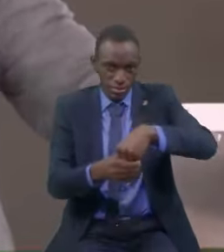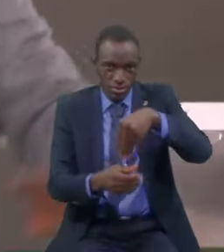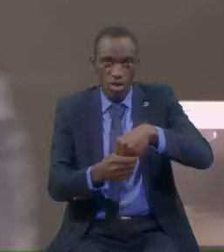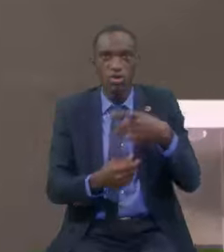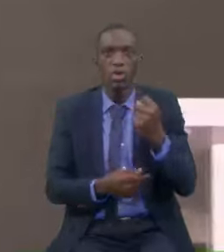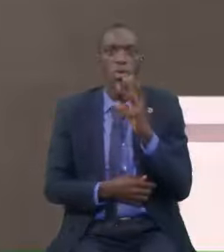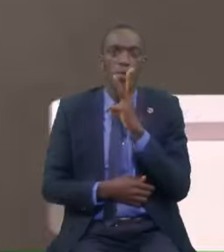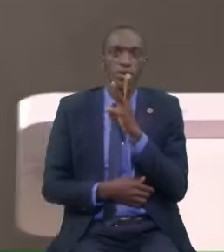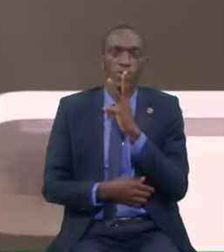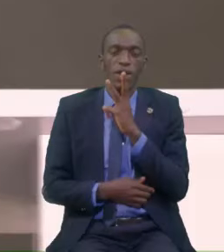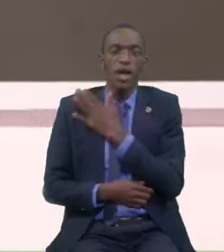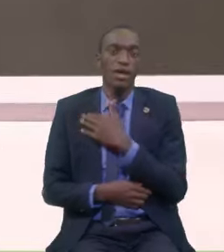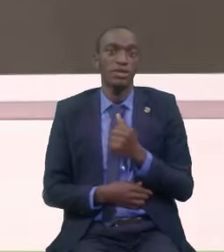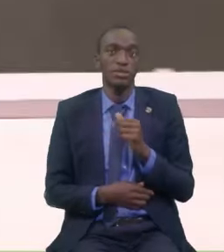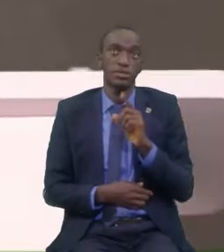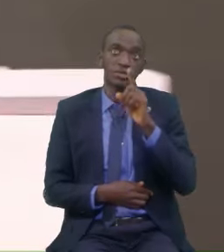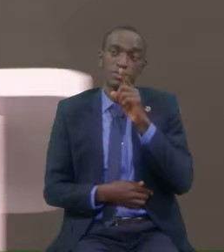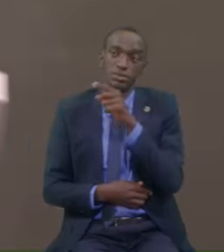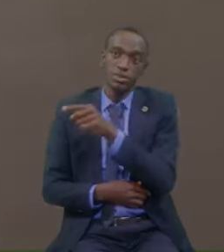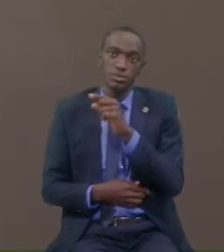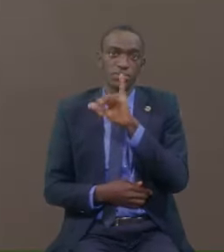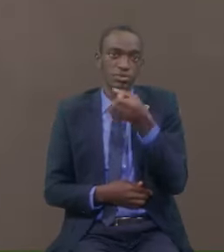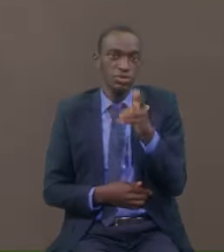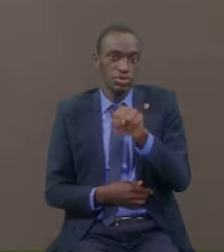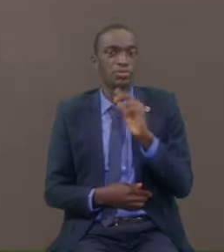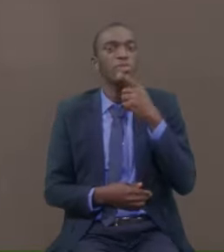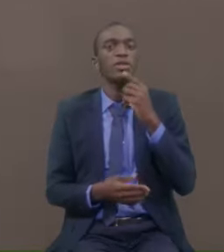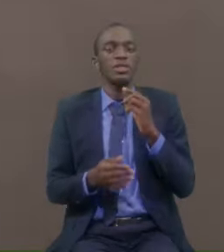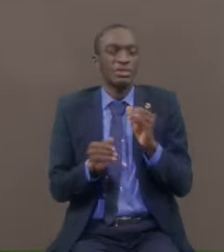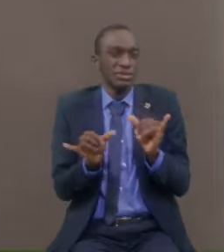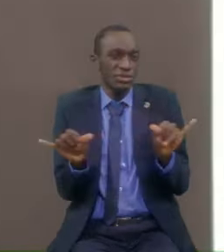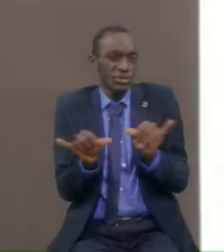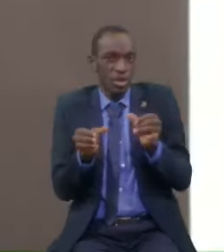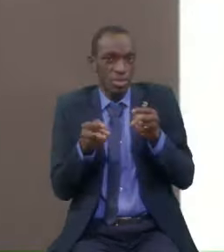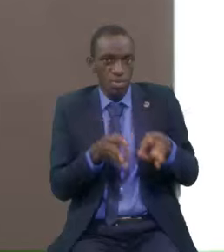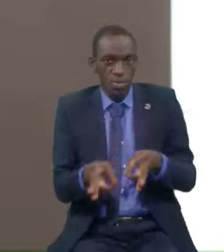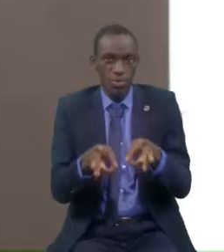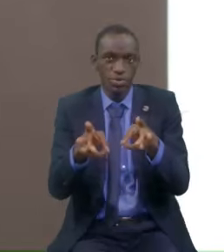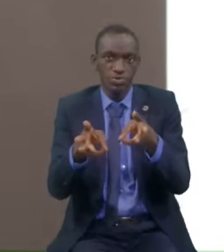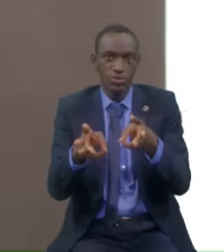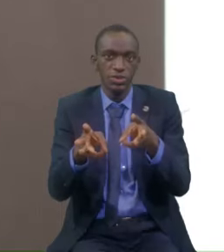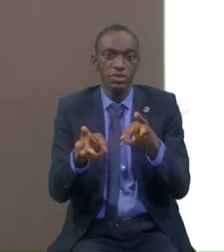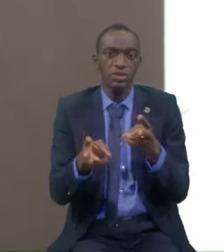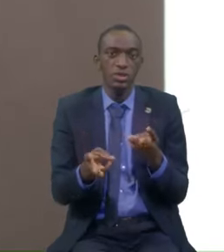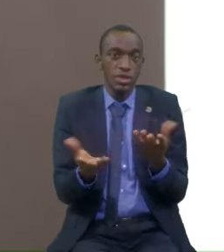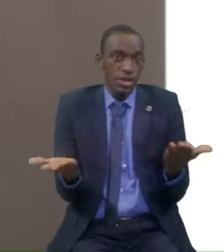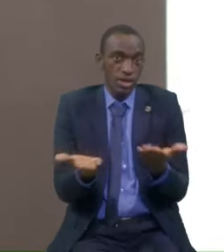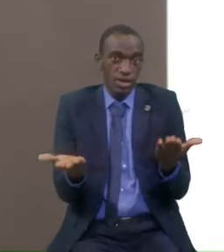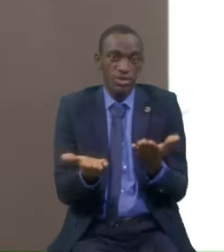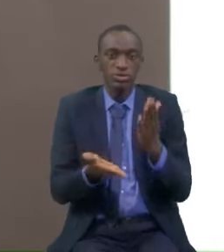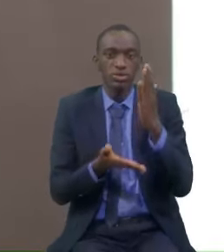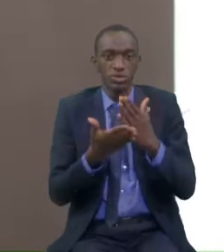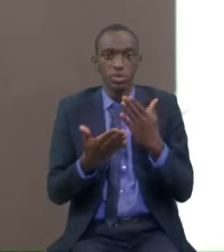he says, in the same way, there is someone here